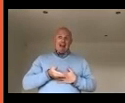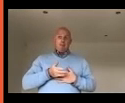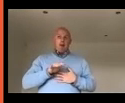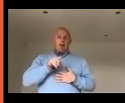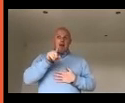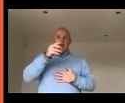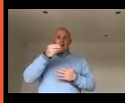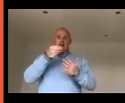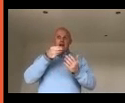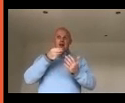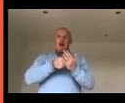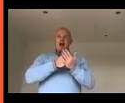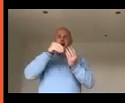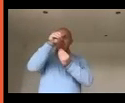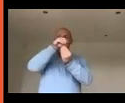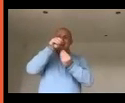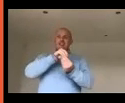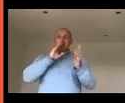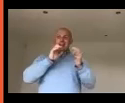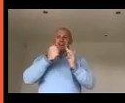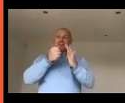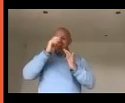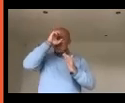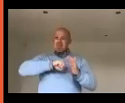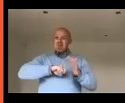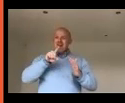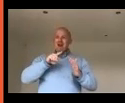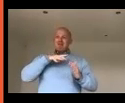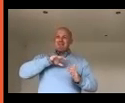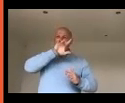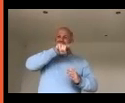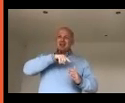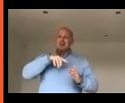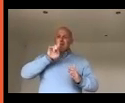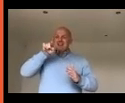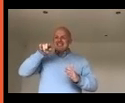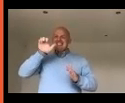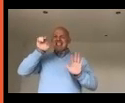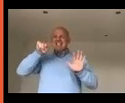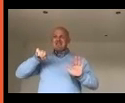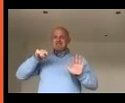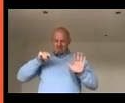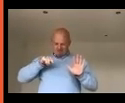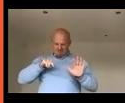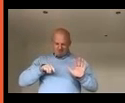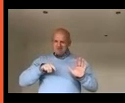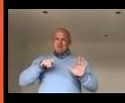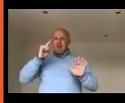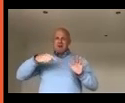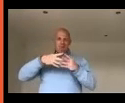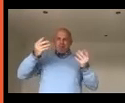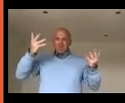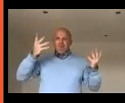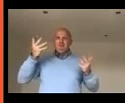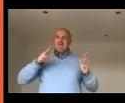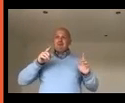But firstly, check the numbers, make sure that they all add up in terms of how much you need from us and how much you said it's all going to